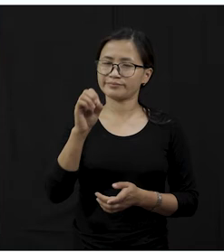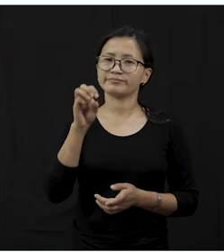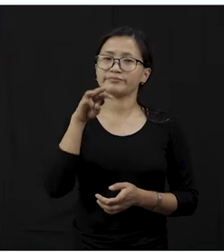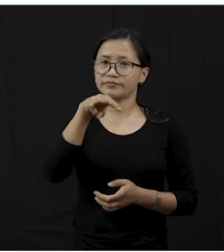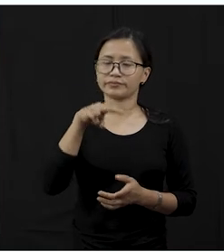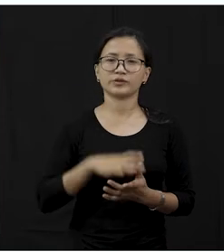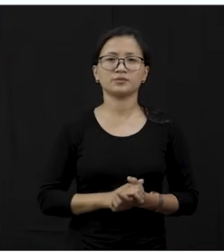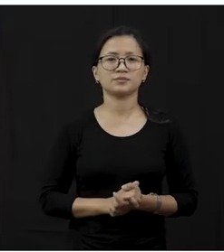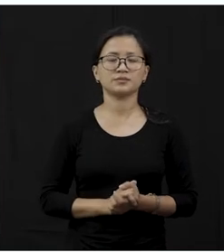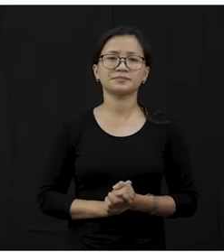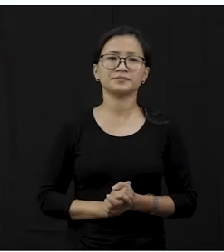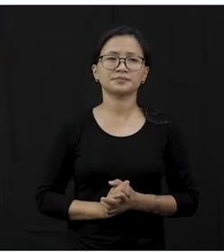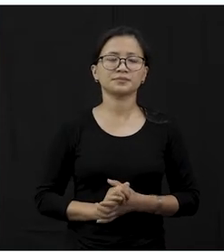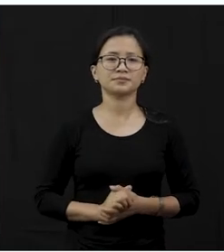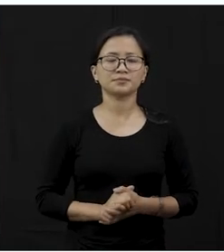in...